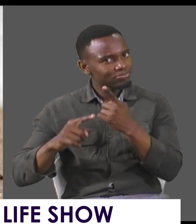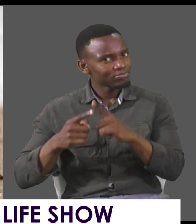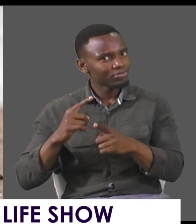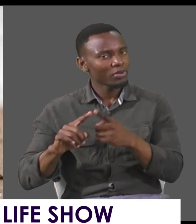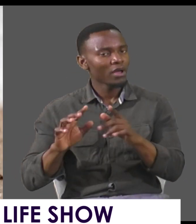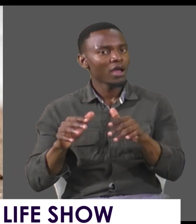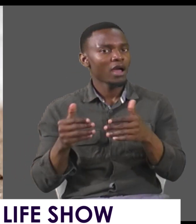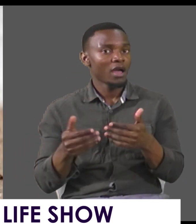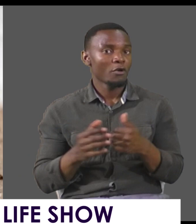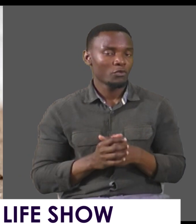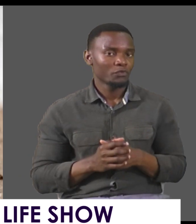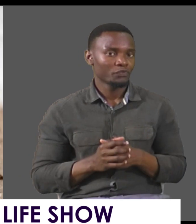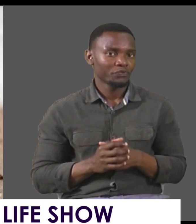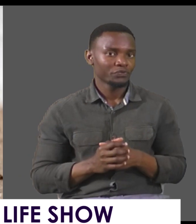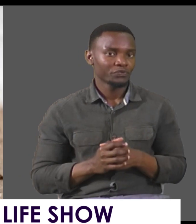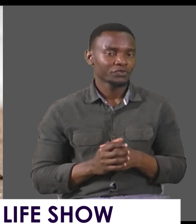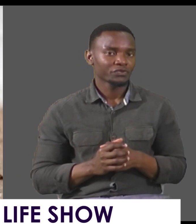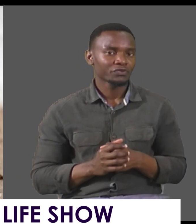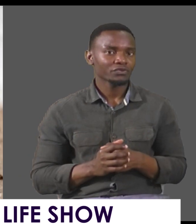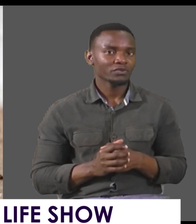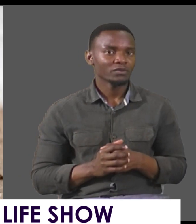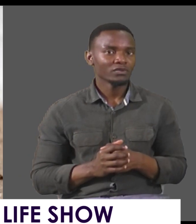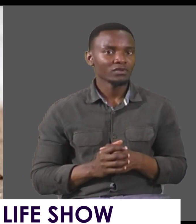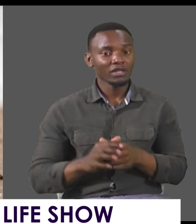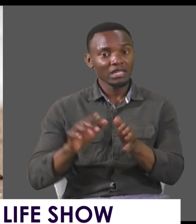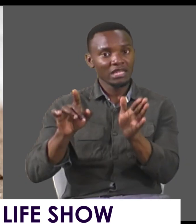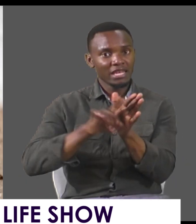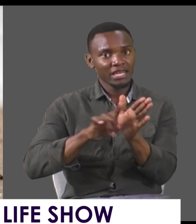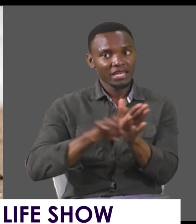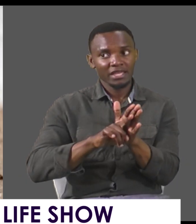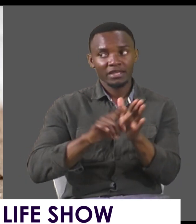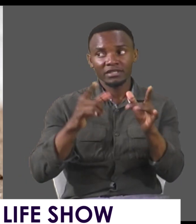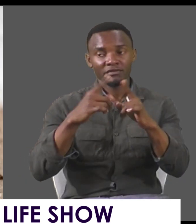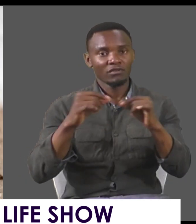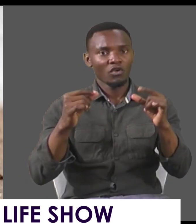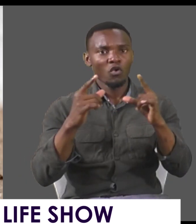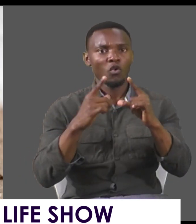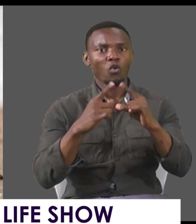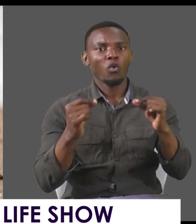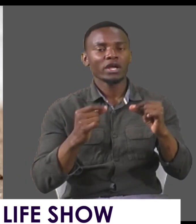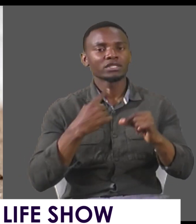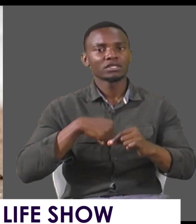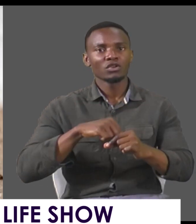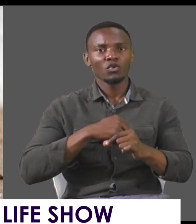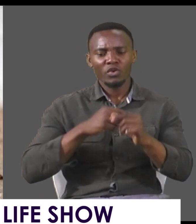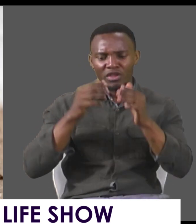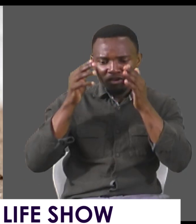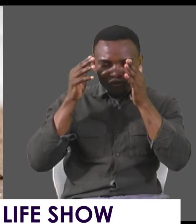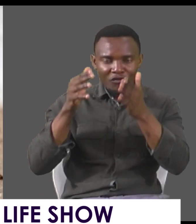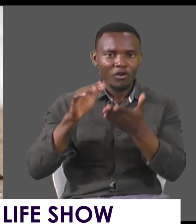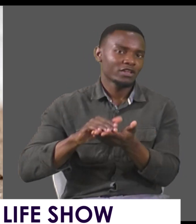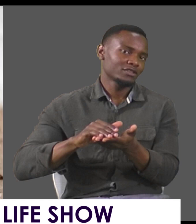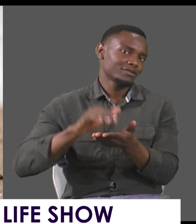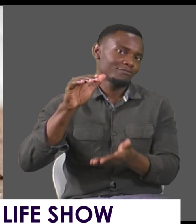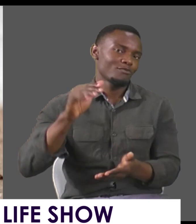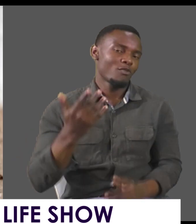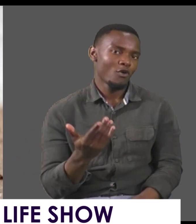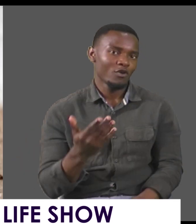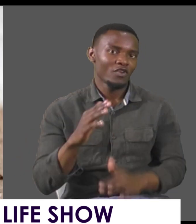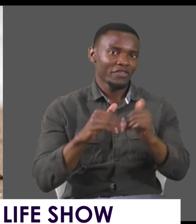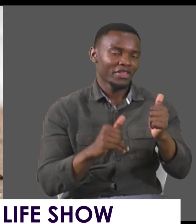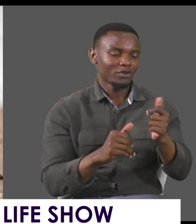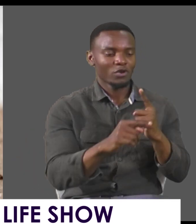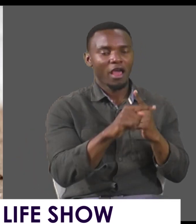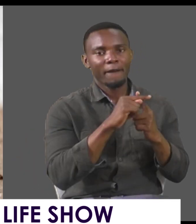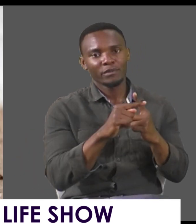Unfortunately, the negative words that we hear, we tend to focus on them more than the